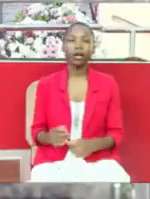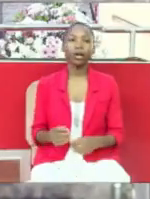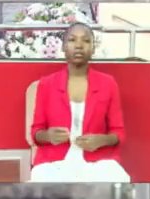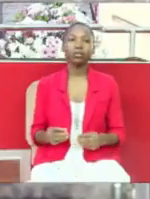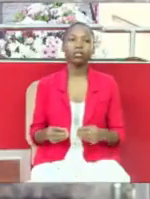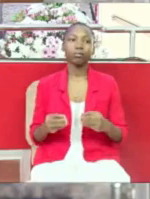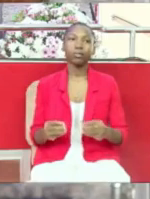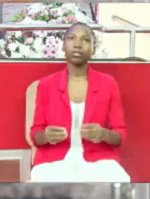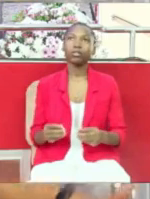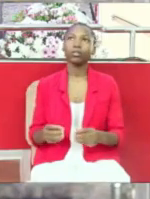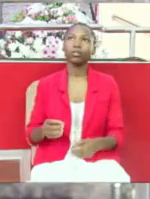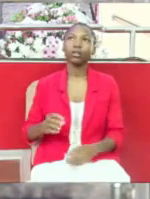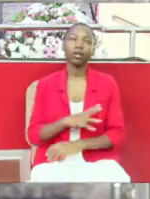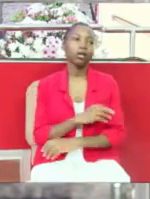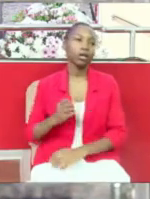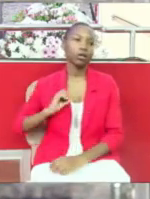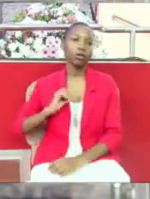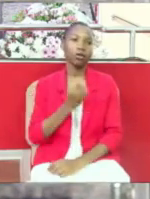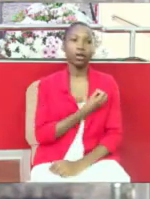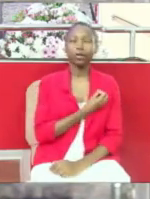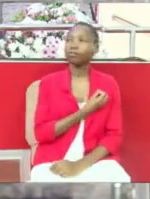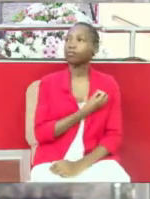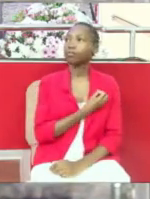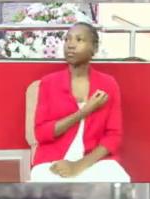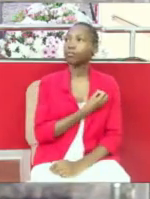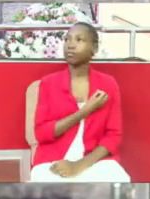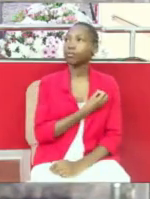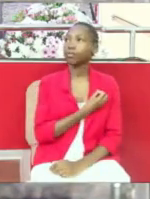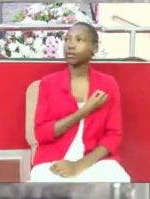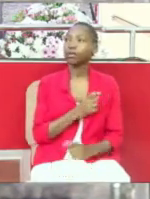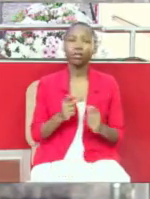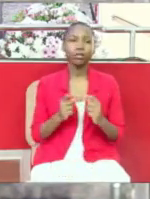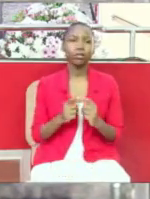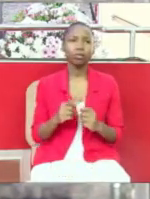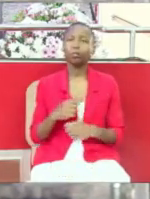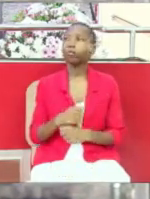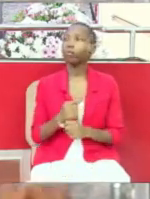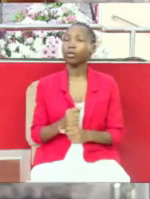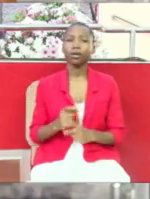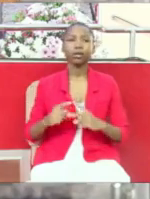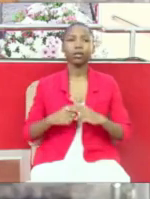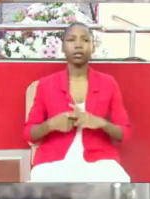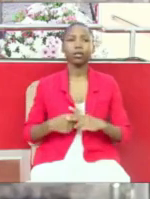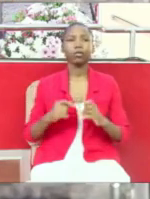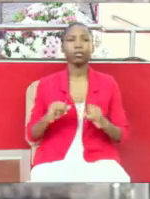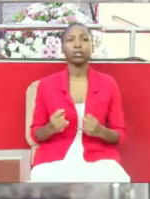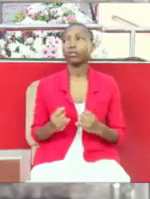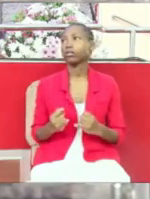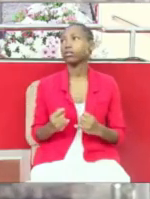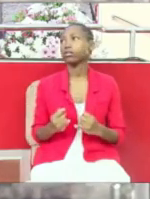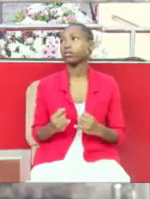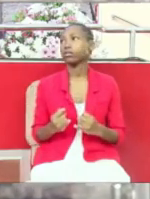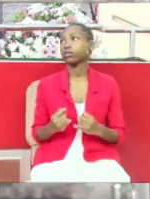and honor and loyalty. Ilikuwa ni tendo la kujitolea. So to make our new beginning. Na hivyo basi ili tuwe na mwanzo. We need to honor Jesus.